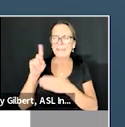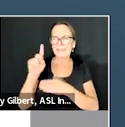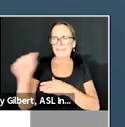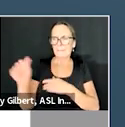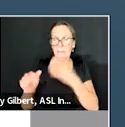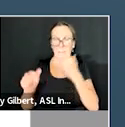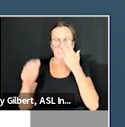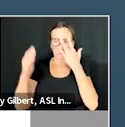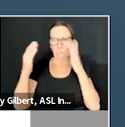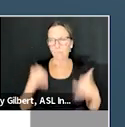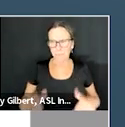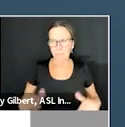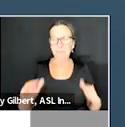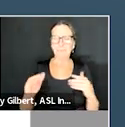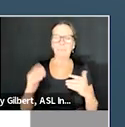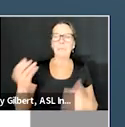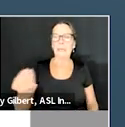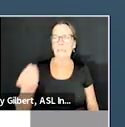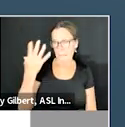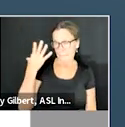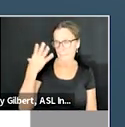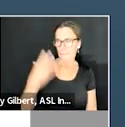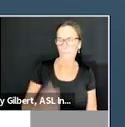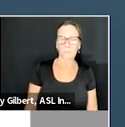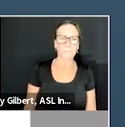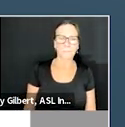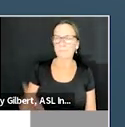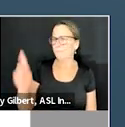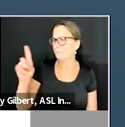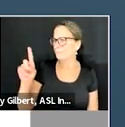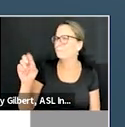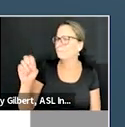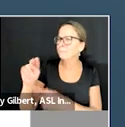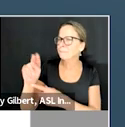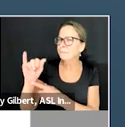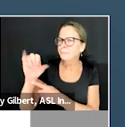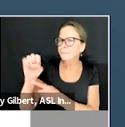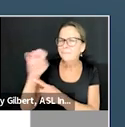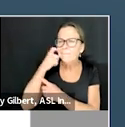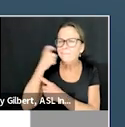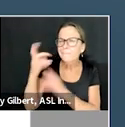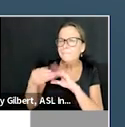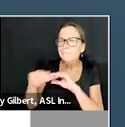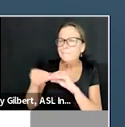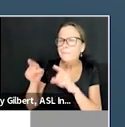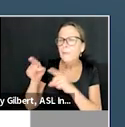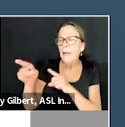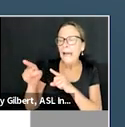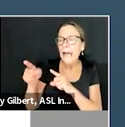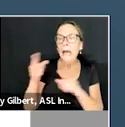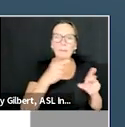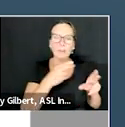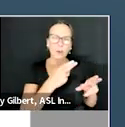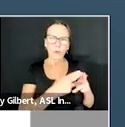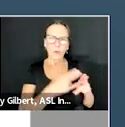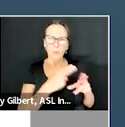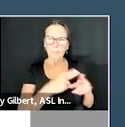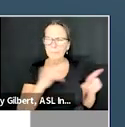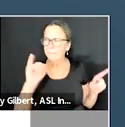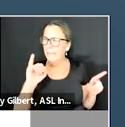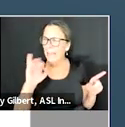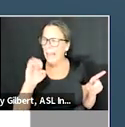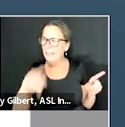Then the next slide, please. As Denise mentioned, there's something called an individualized